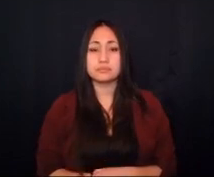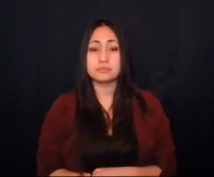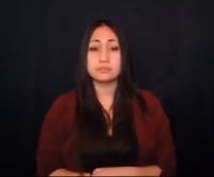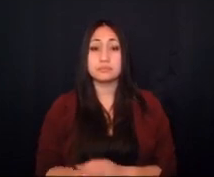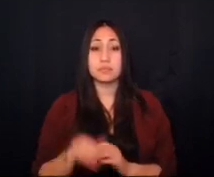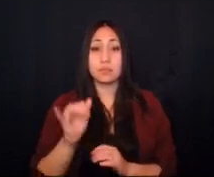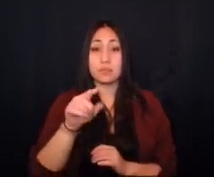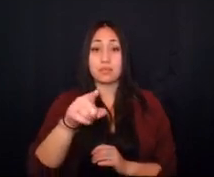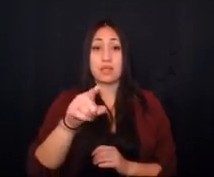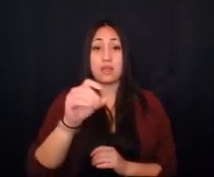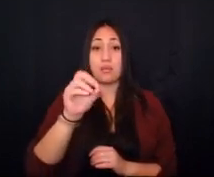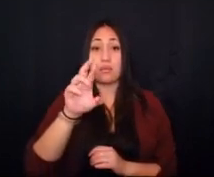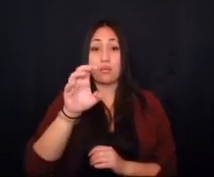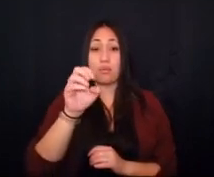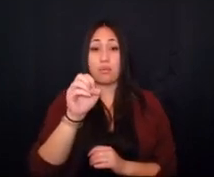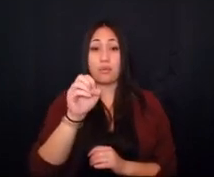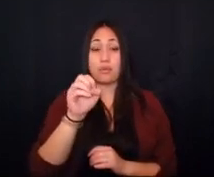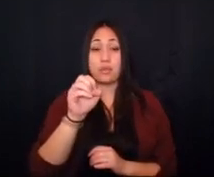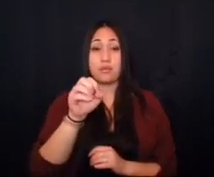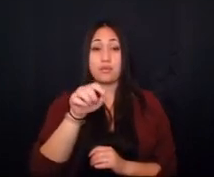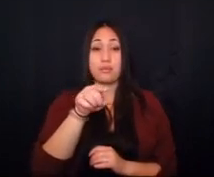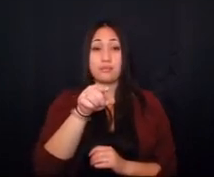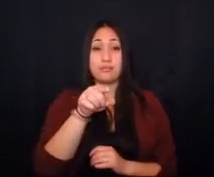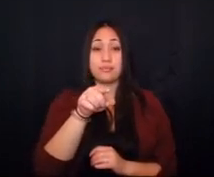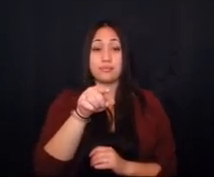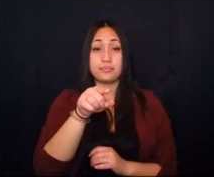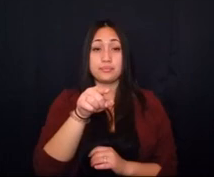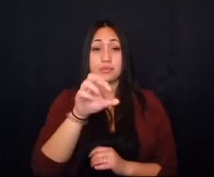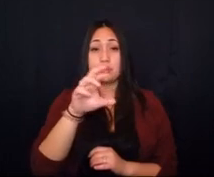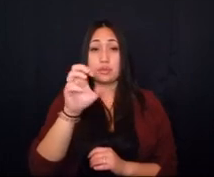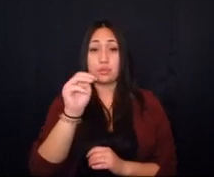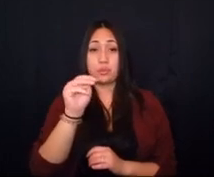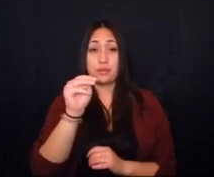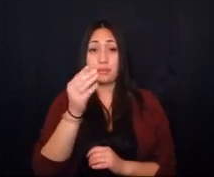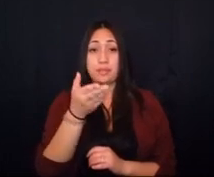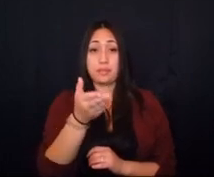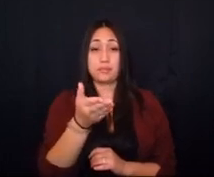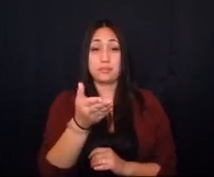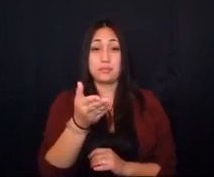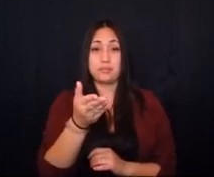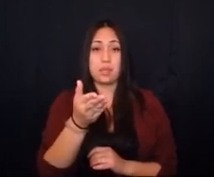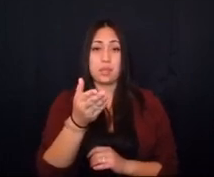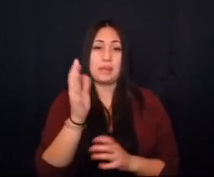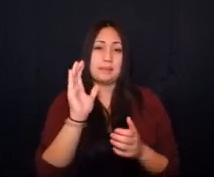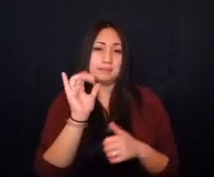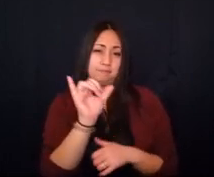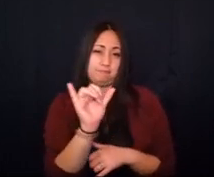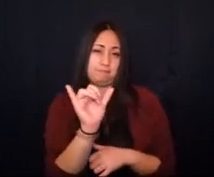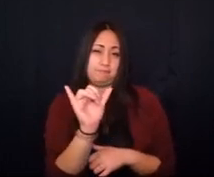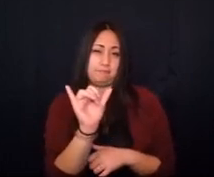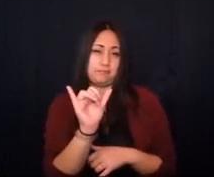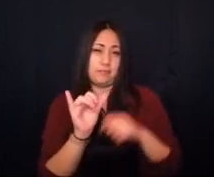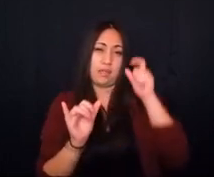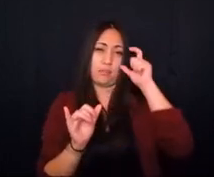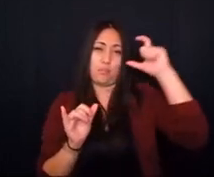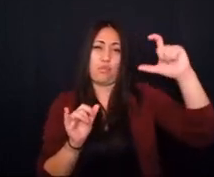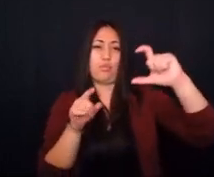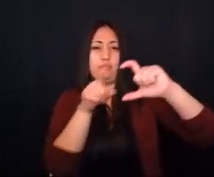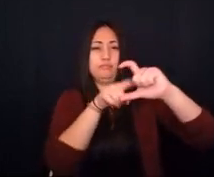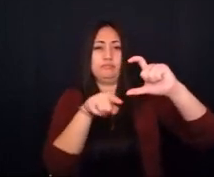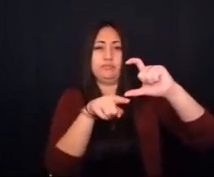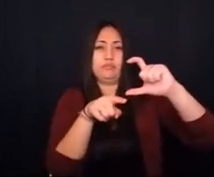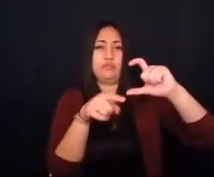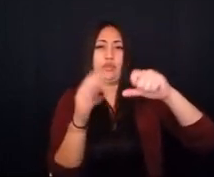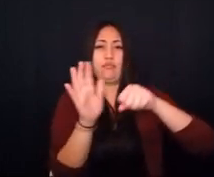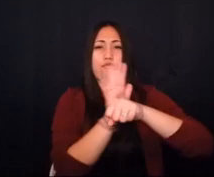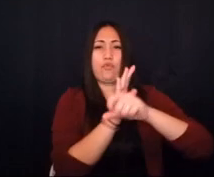Now, this Oreo, with the cream still intact, is known as a full moon, or when the moon appears to be a perfect circle. This is when